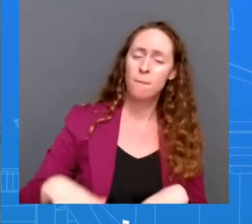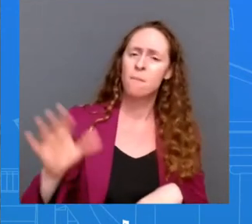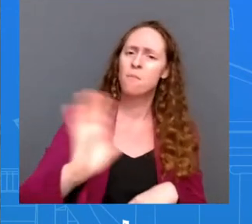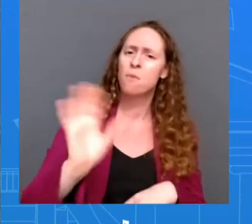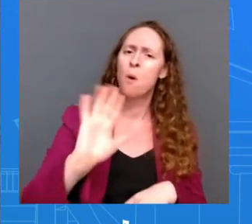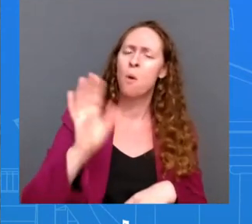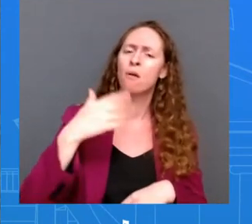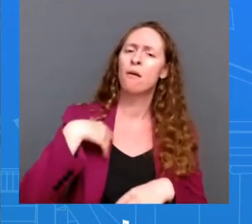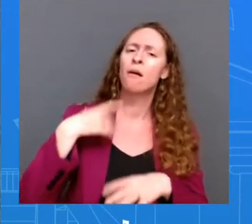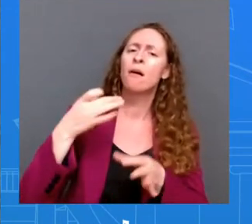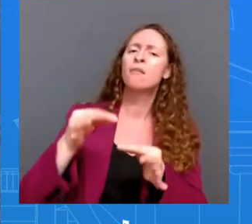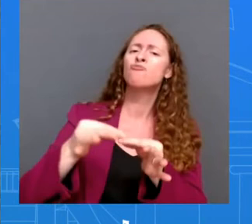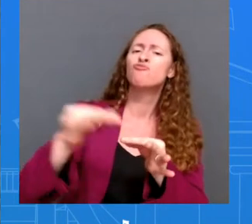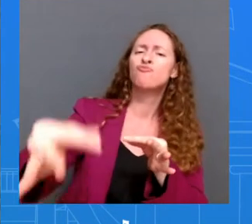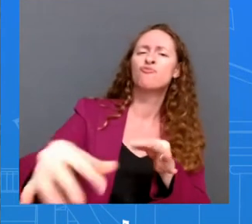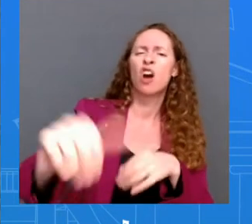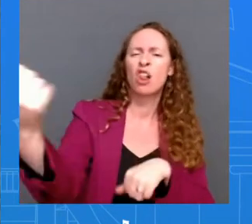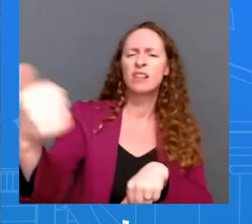time. I'm not going to